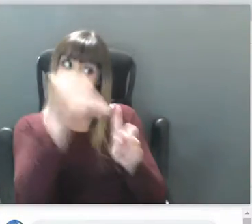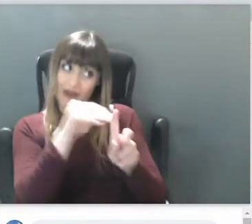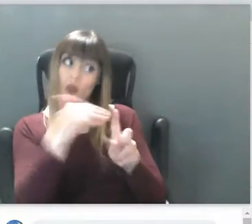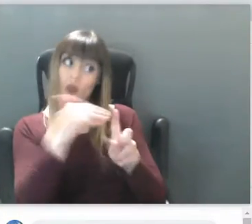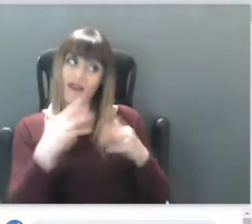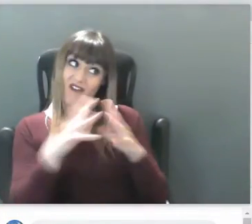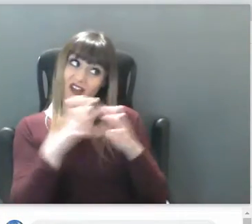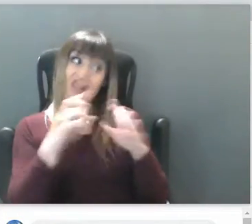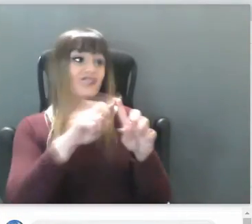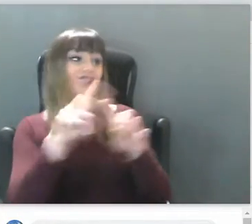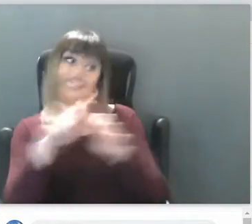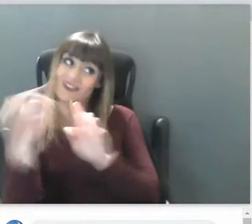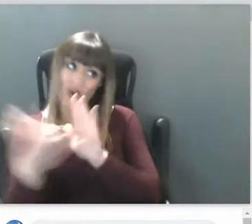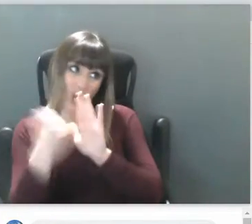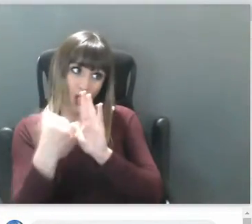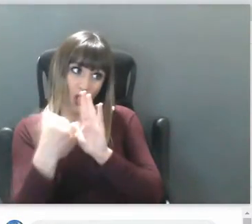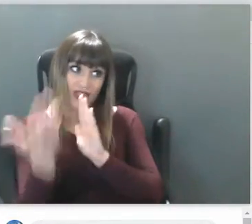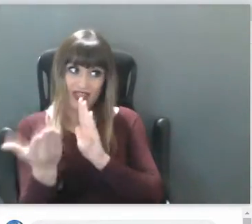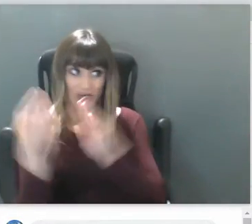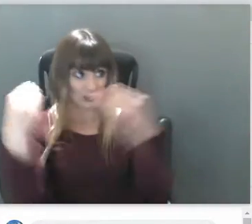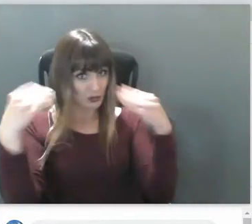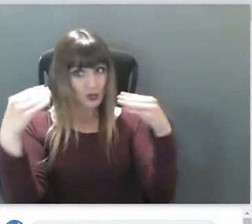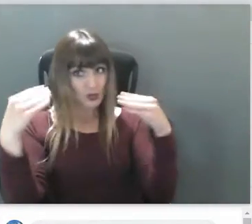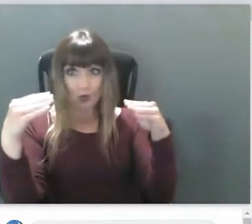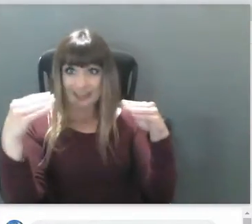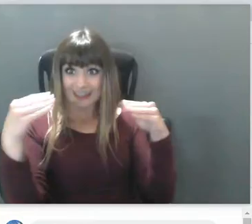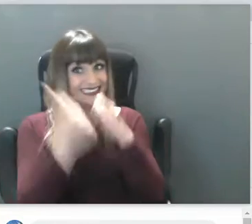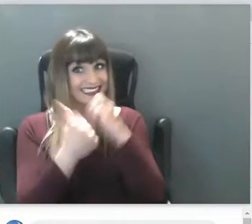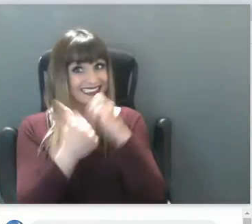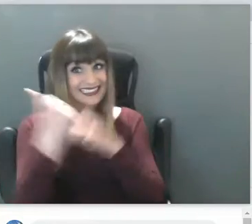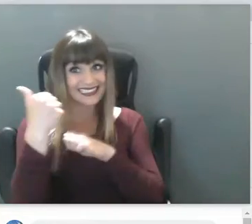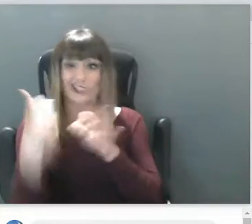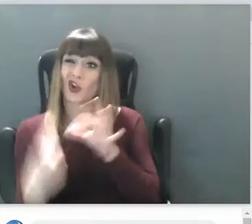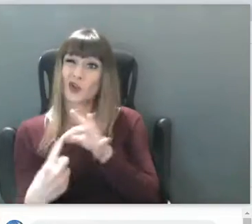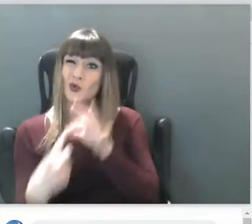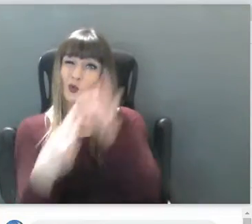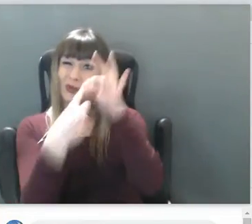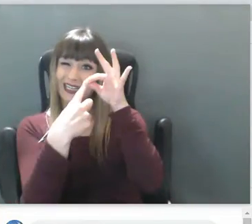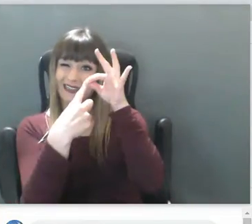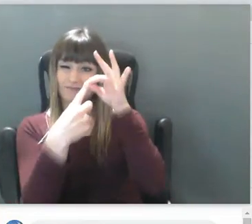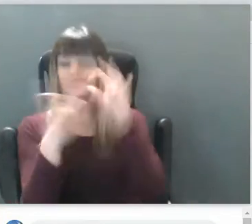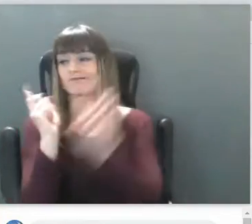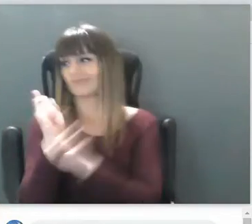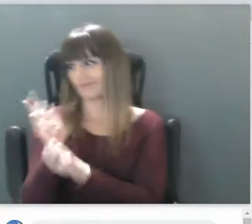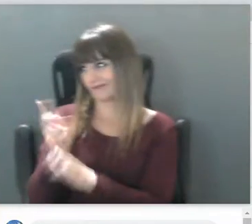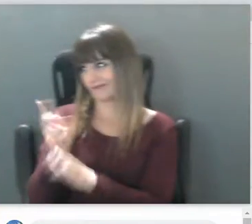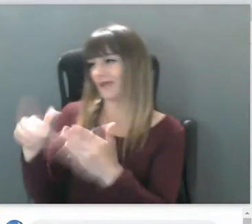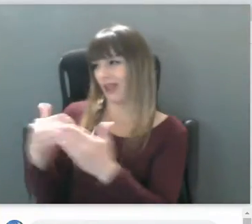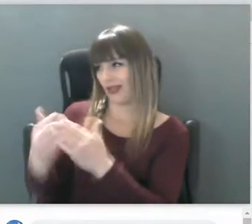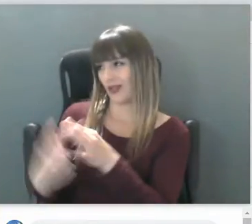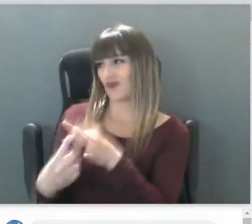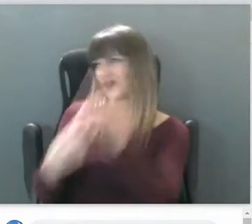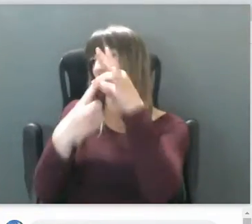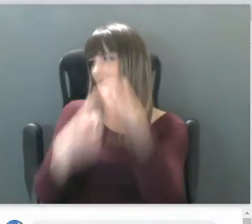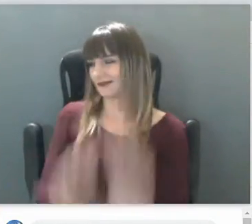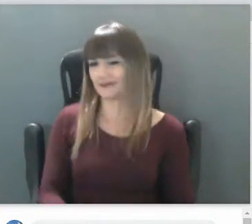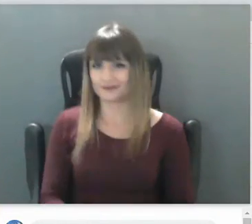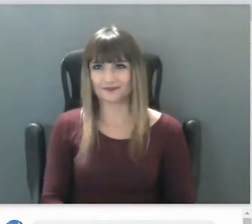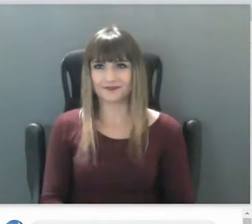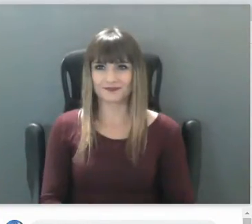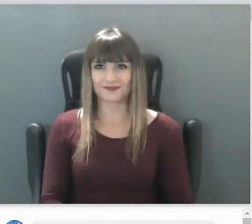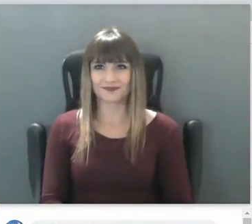Each one is Let's put this one an there. original and very unique unto its own It self. is, yep, they're all originals. Good job. Here you